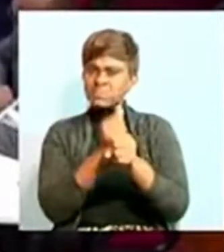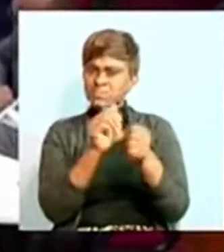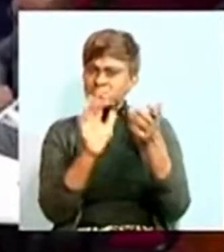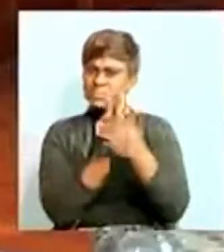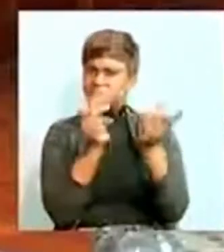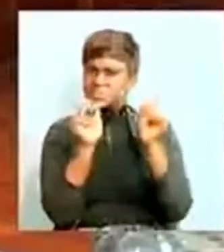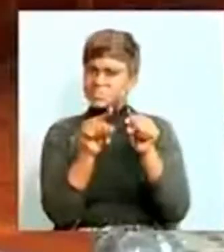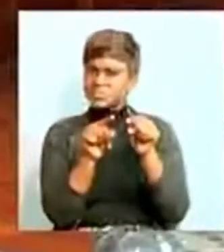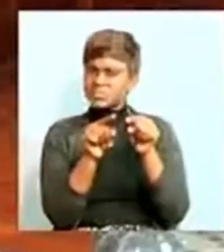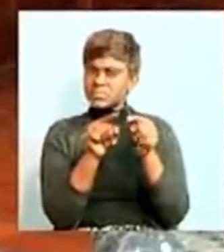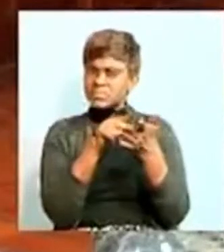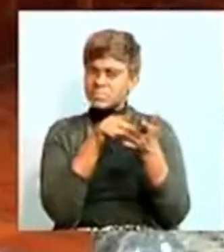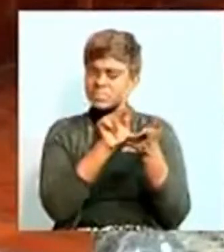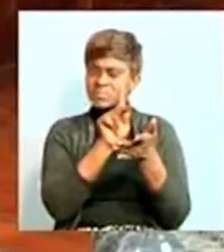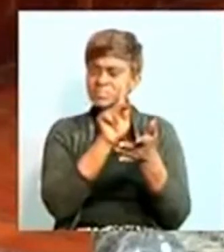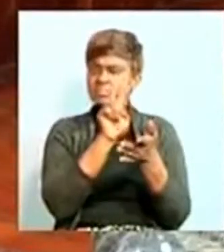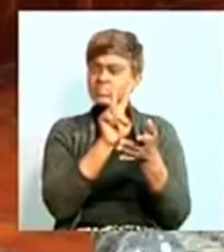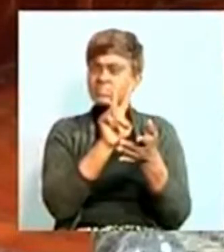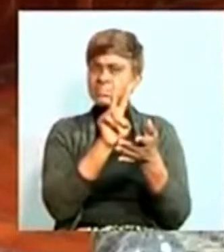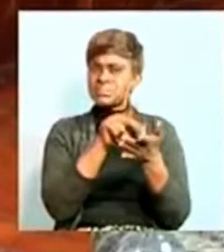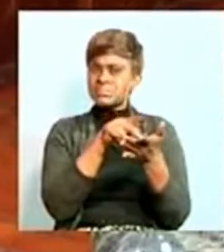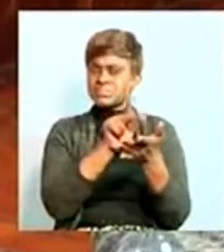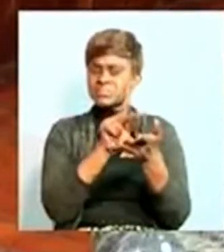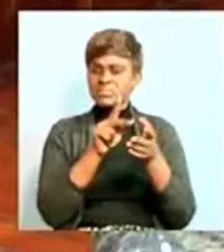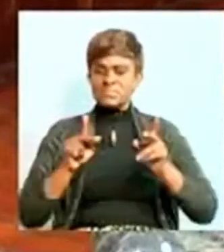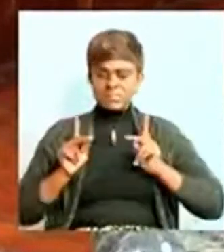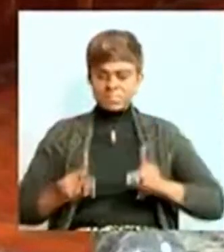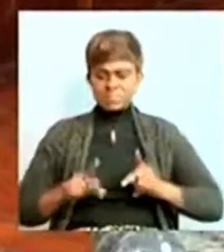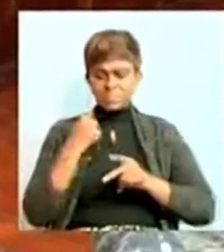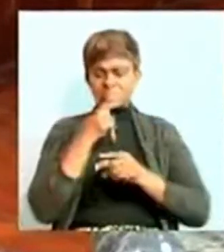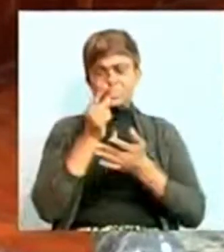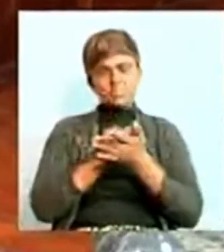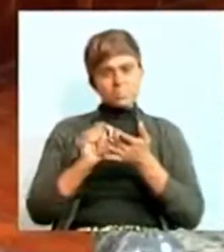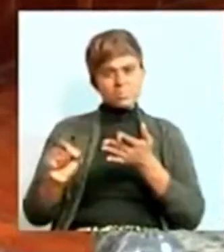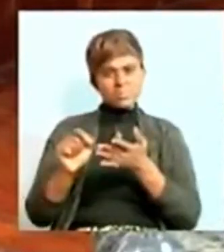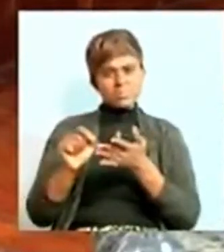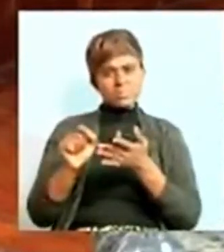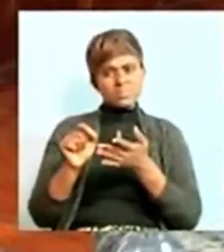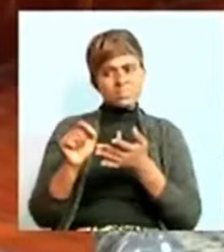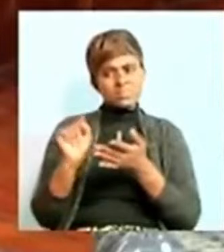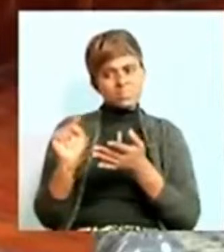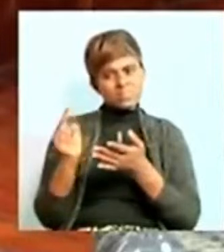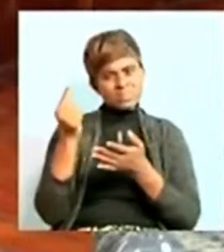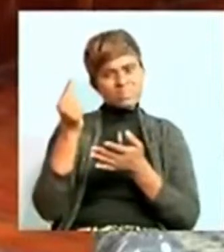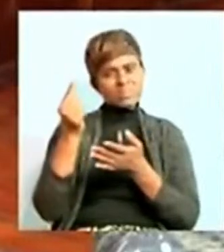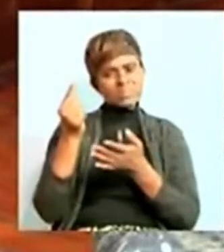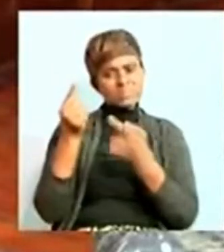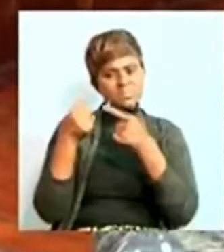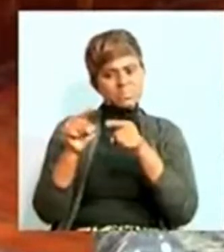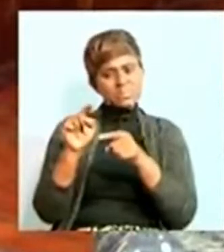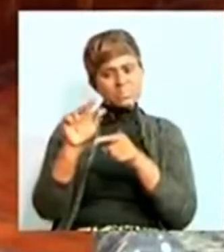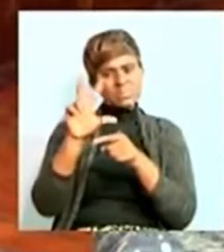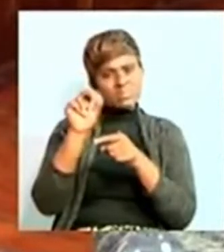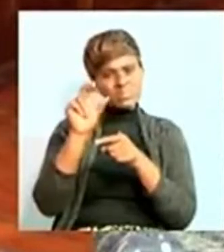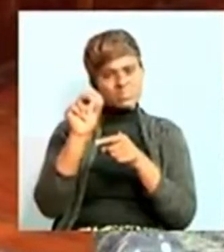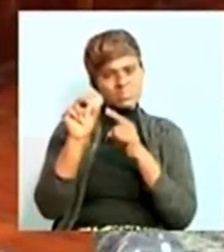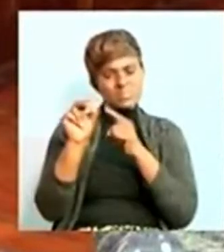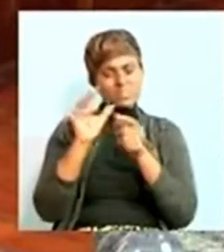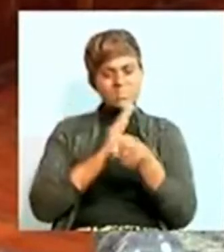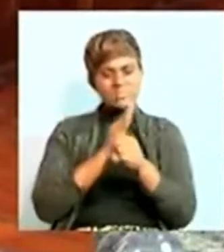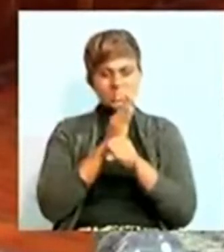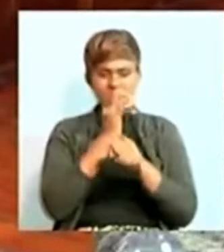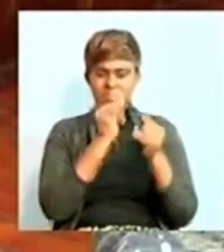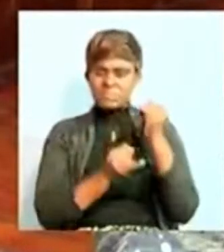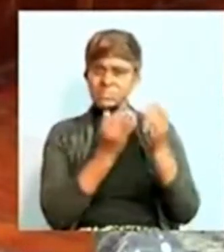when? The payment voucher, the person who wrote the payment voucher, it was first done on the 30th. Then, however,